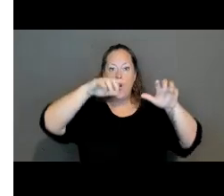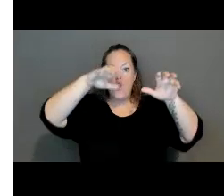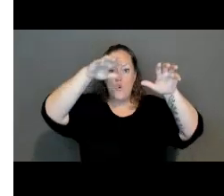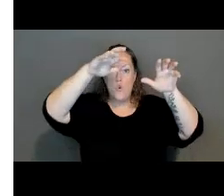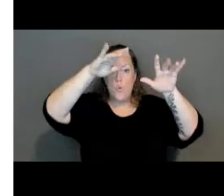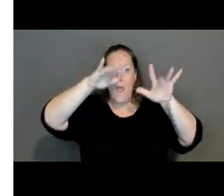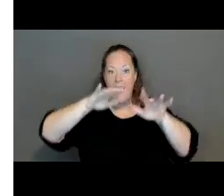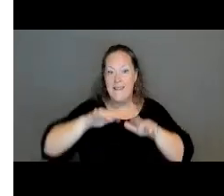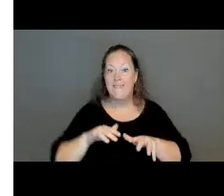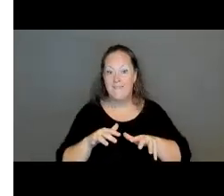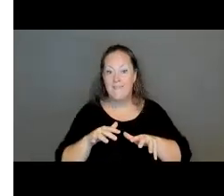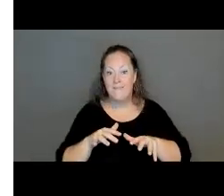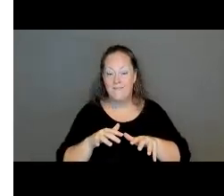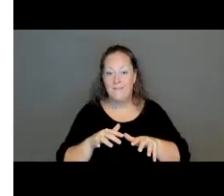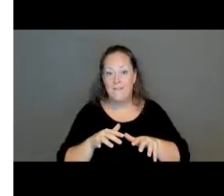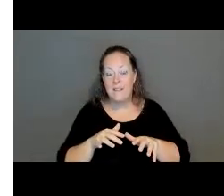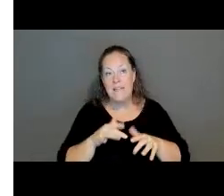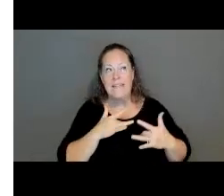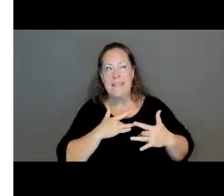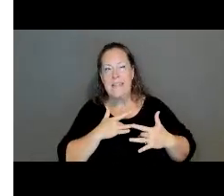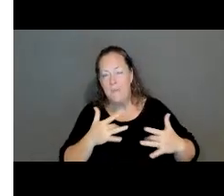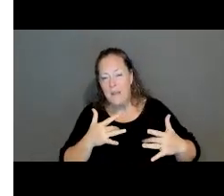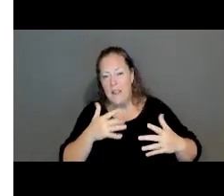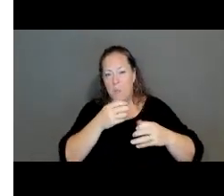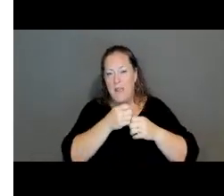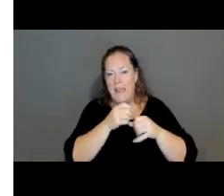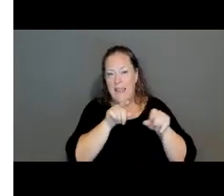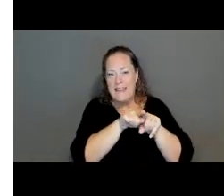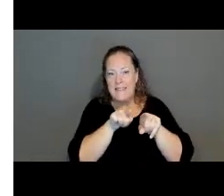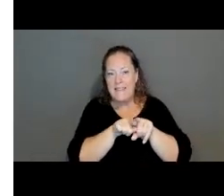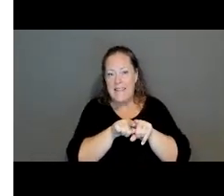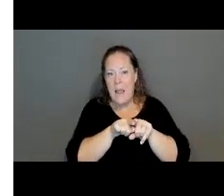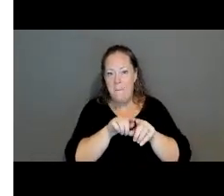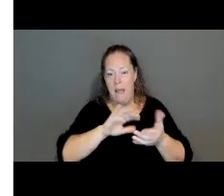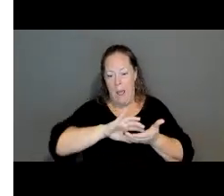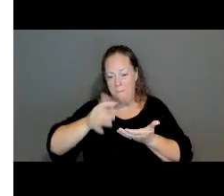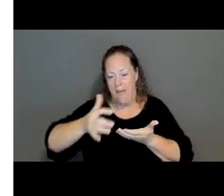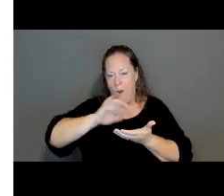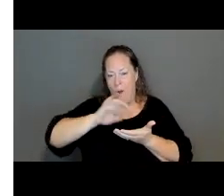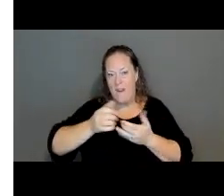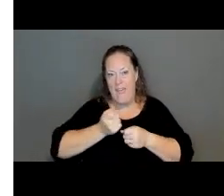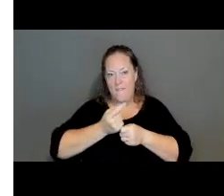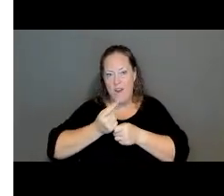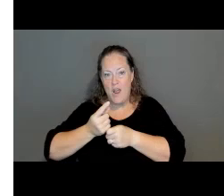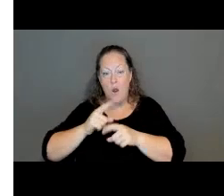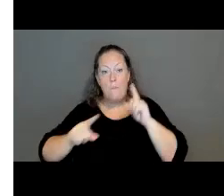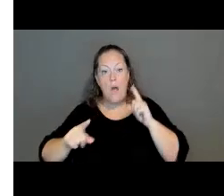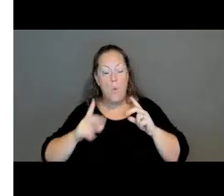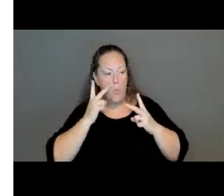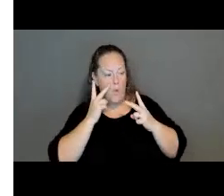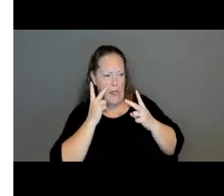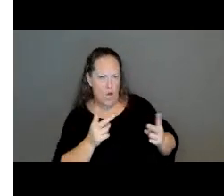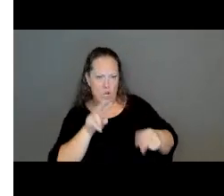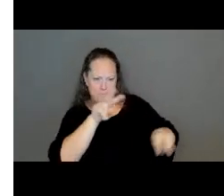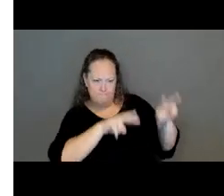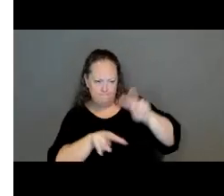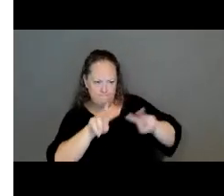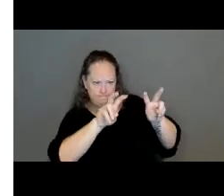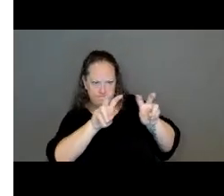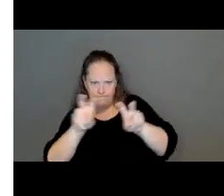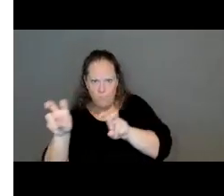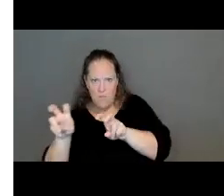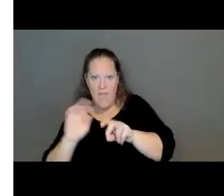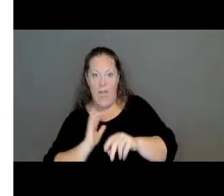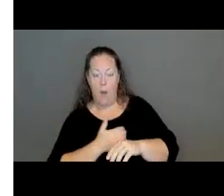time we can get the same amount of rain yearly, but when we look at the rain that we are